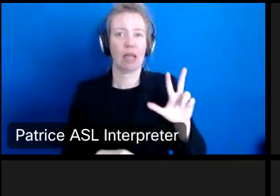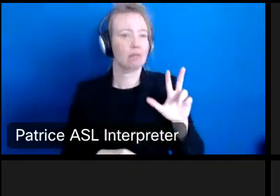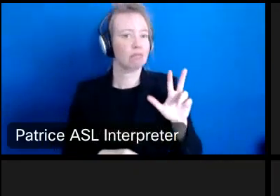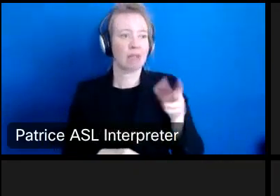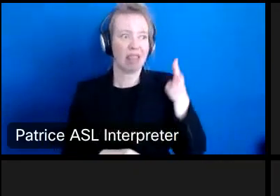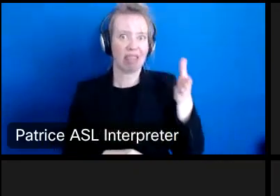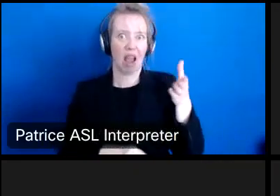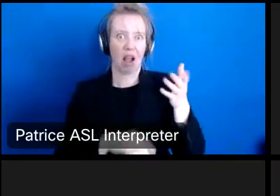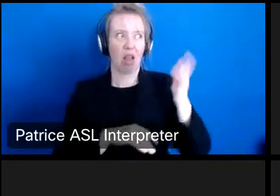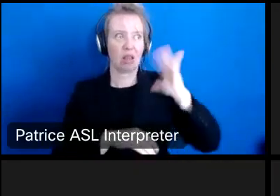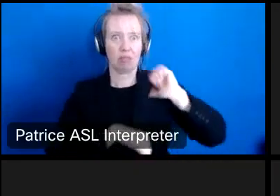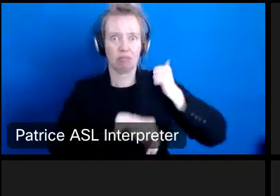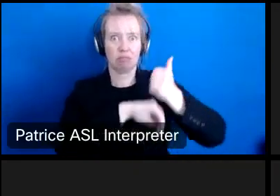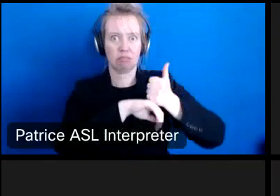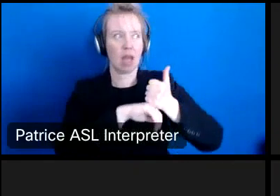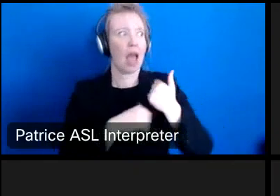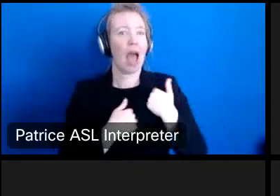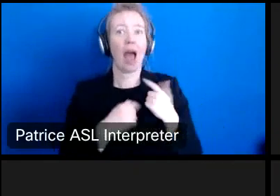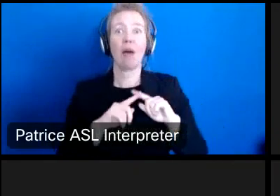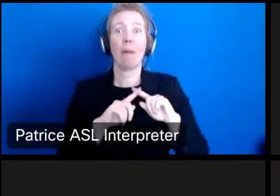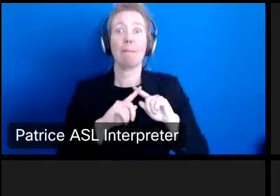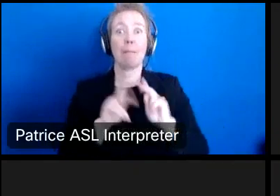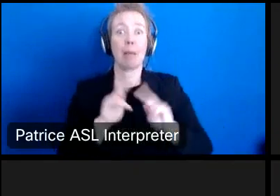all ages and abilities who have been